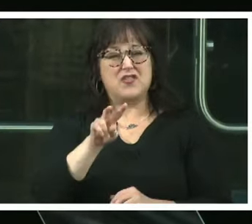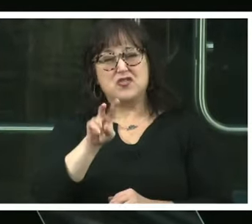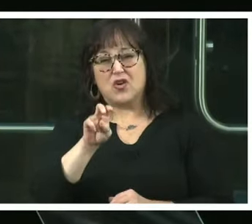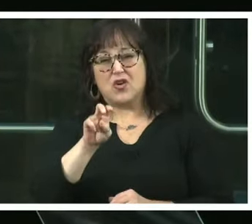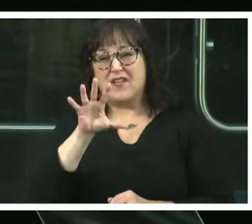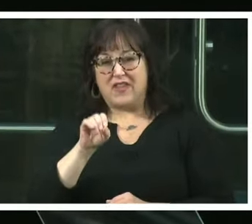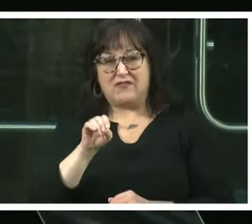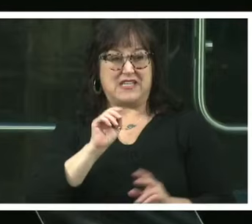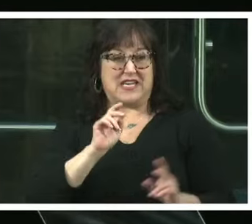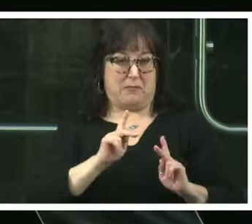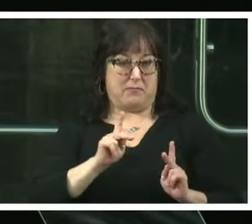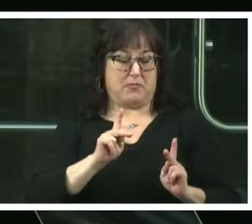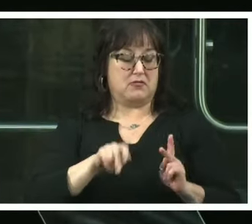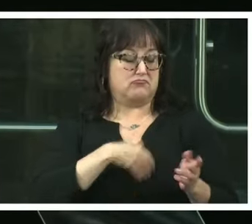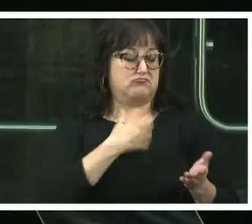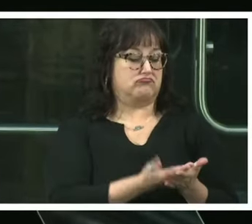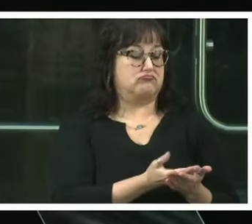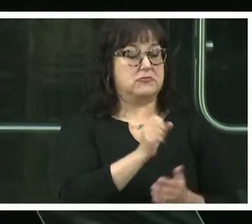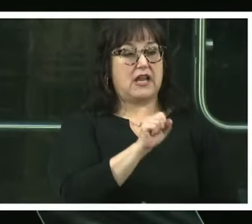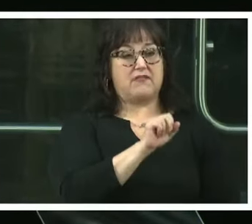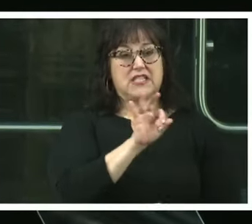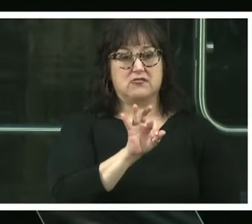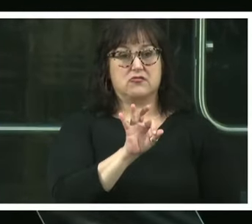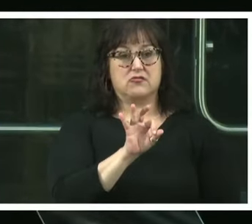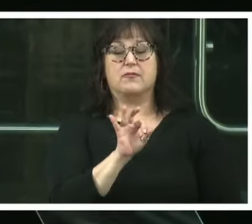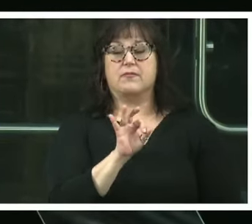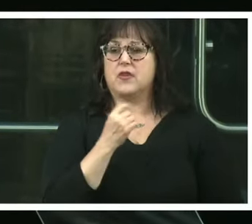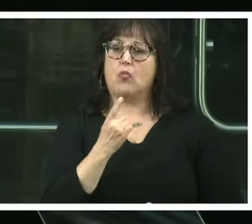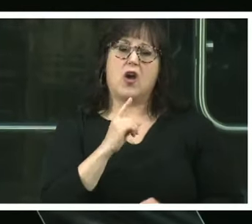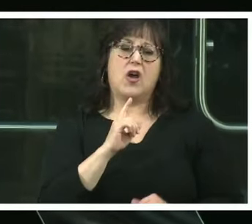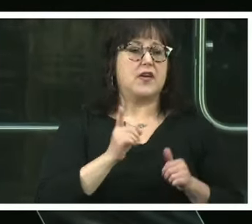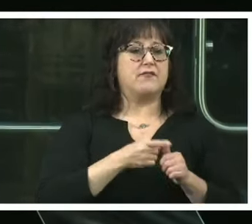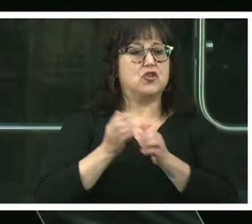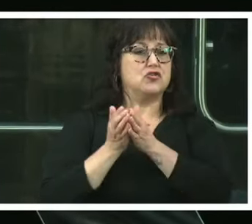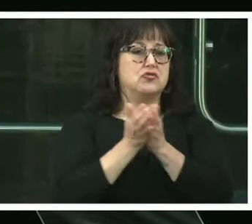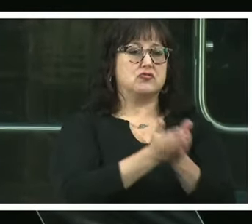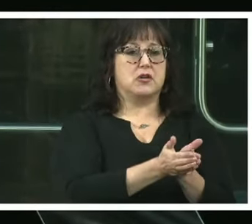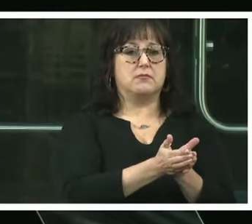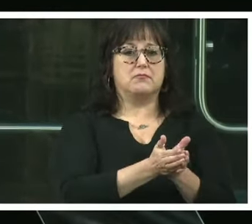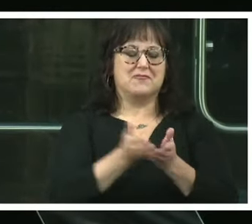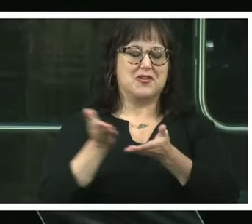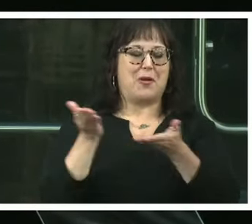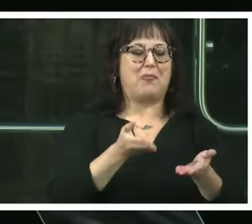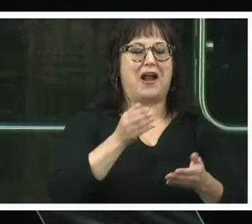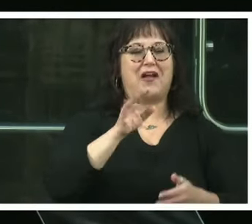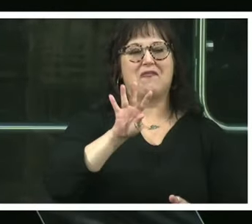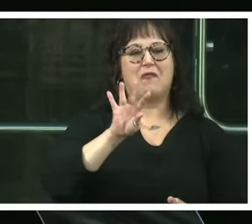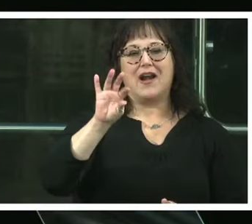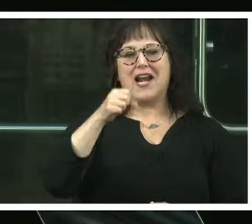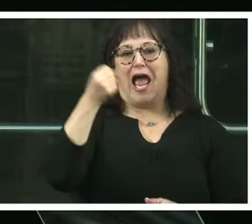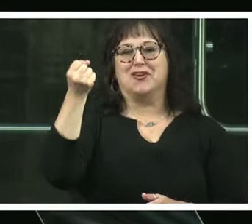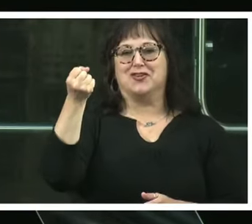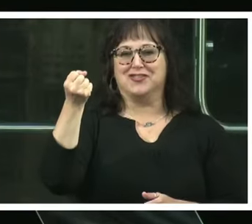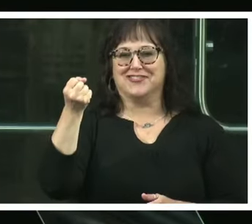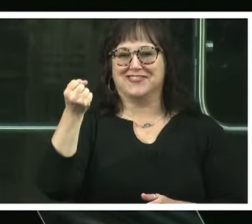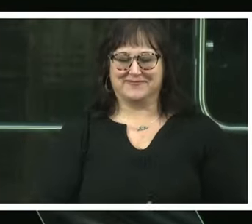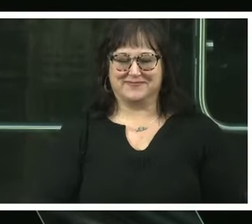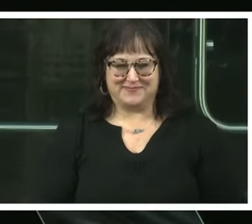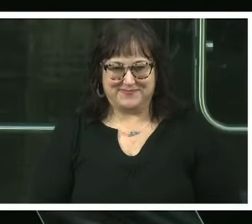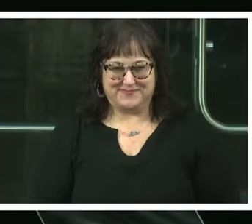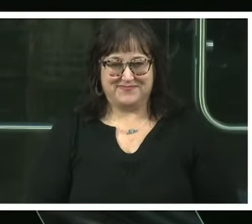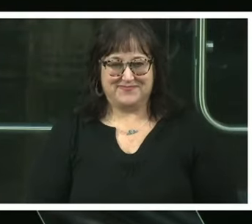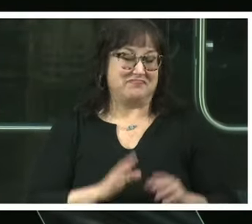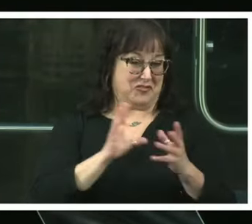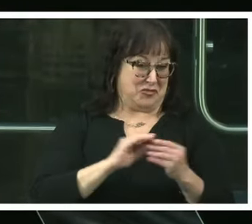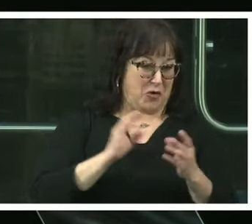The Niantic arrived in San Francisco as one of the first ships to bring 49ers ashore.